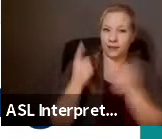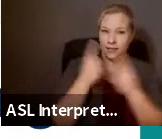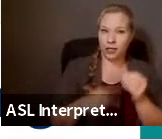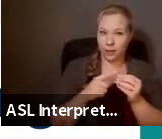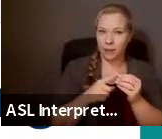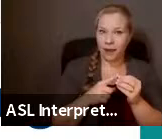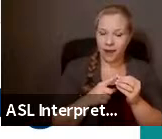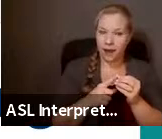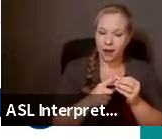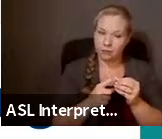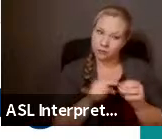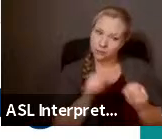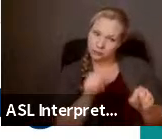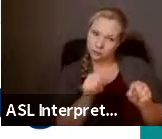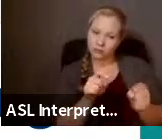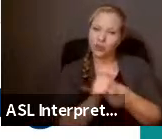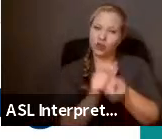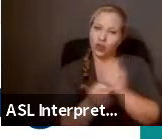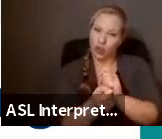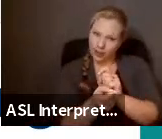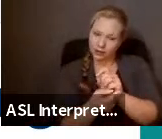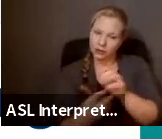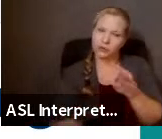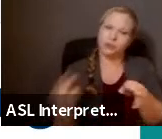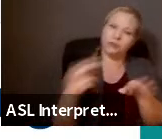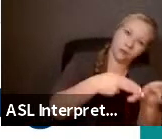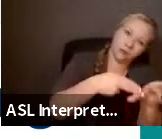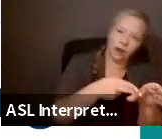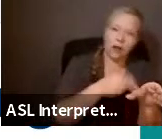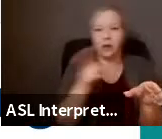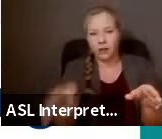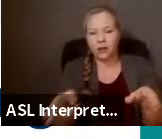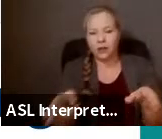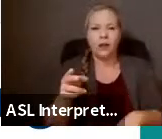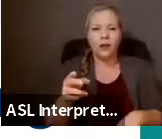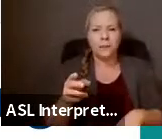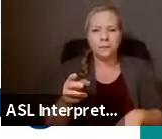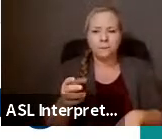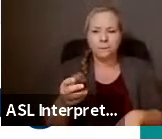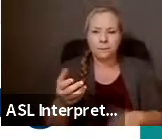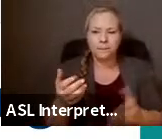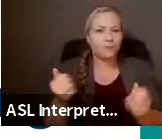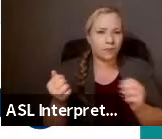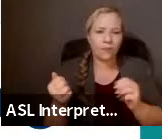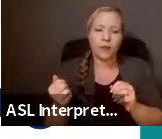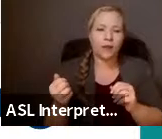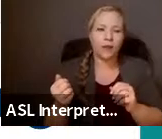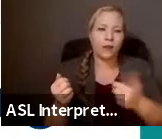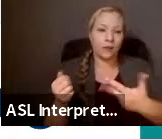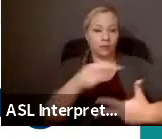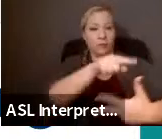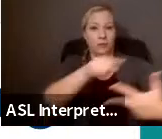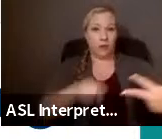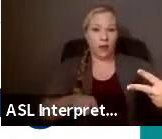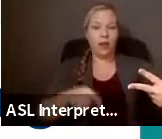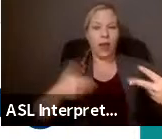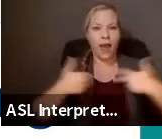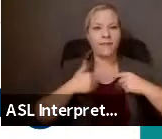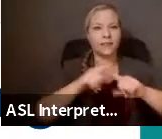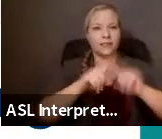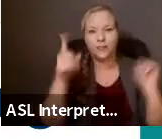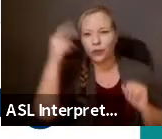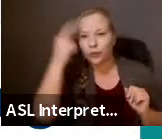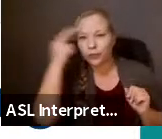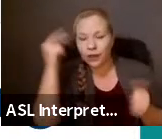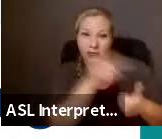But there are important differences when it comes to active transportation. They all, you know, fulfill certain needs and, you know, outcomes, but